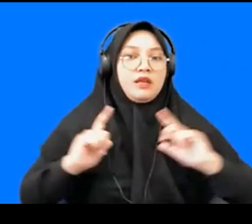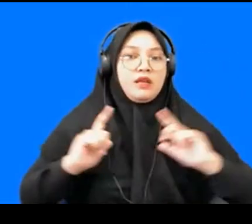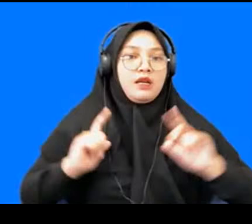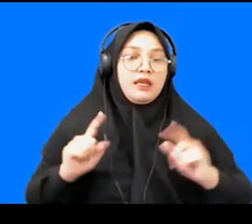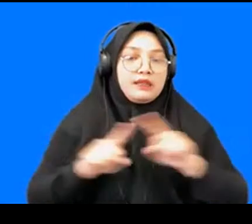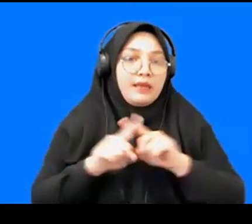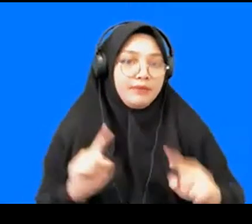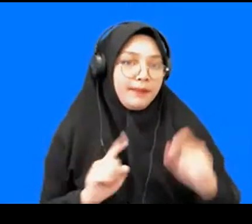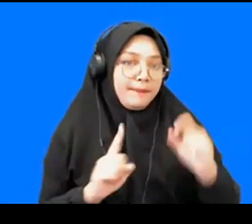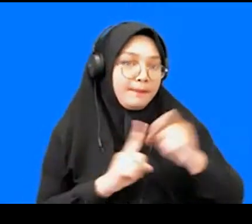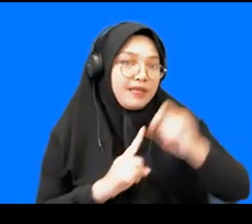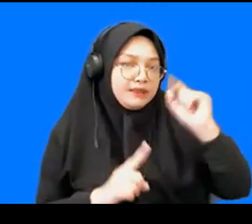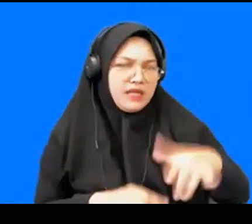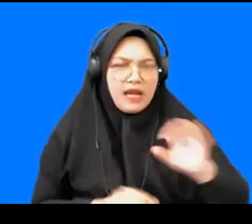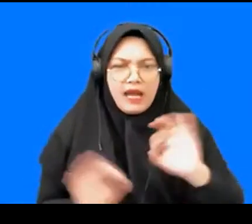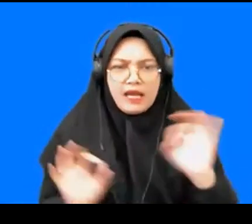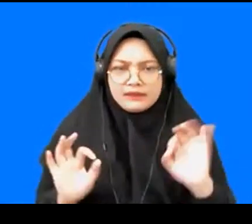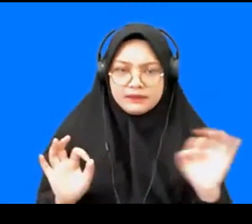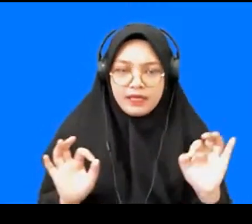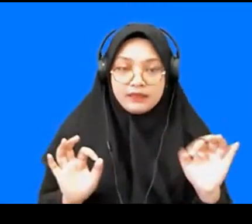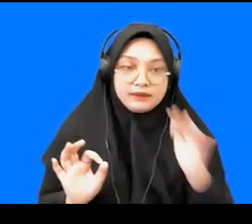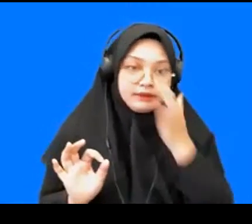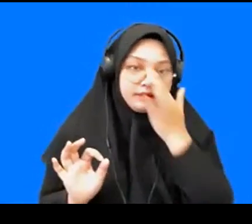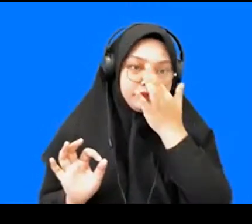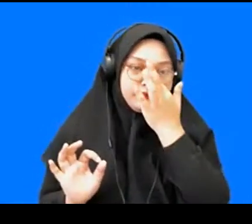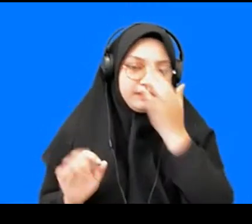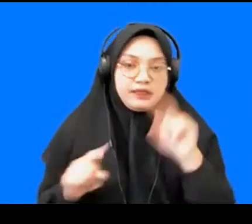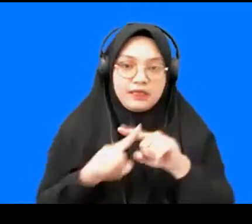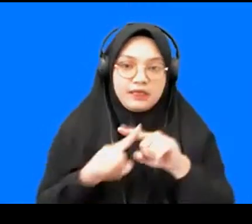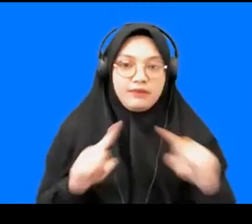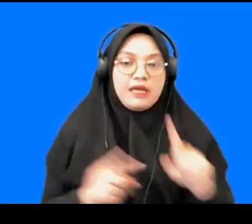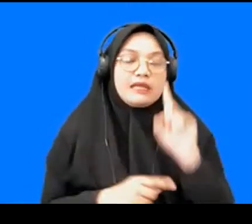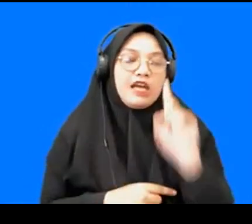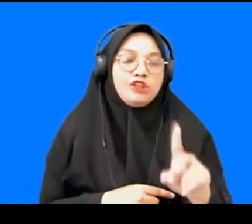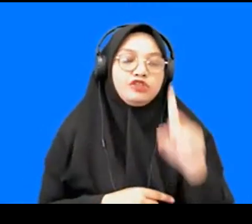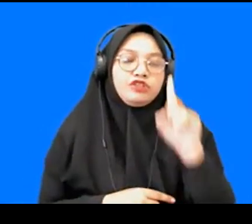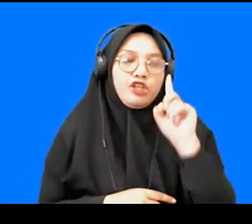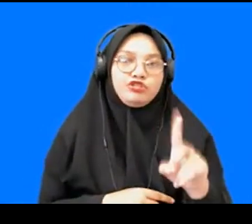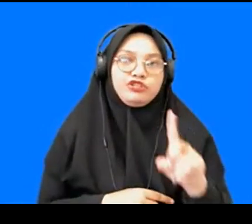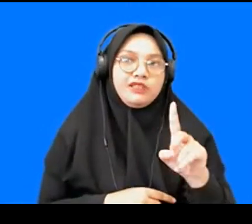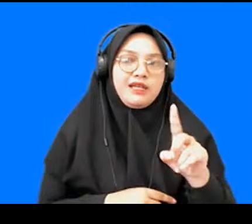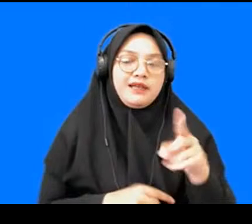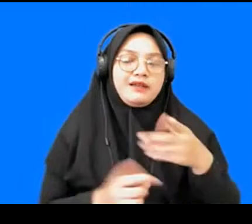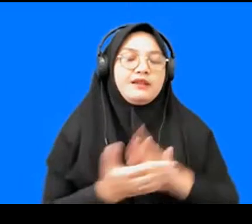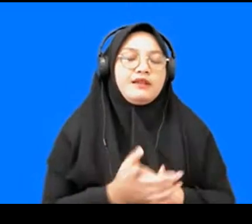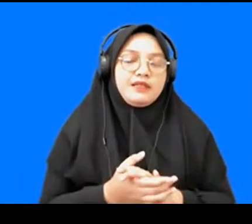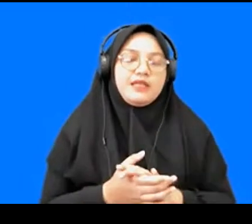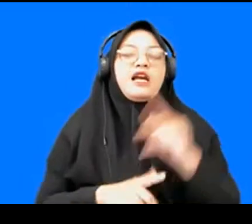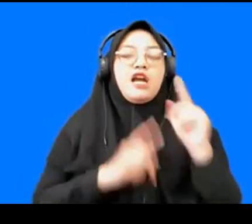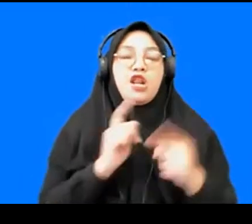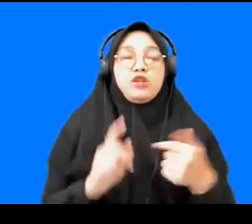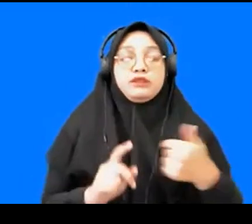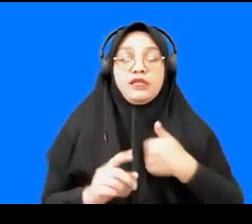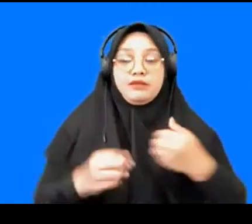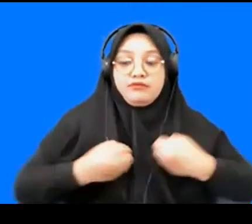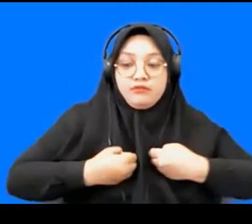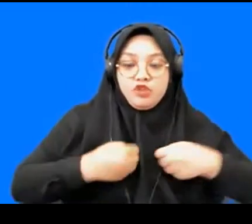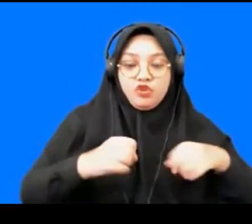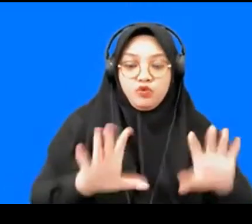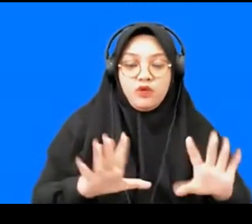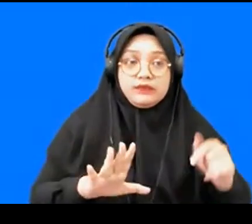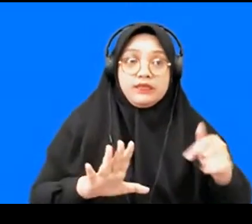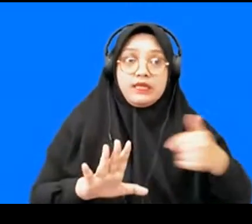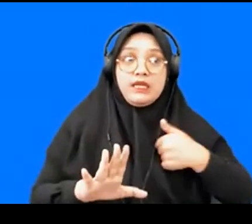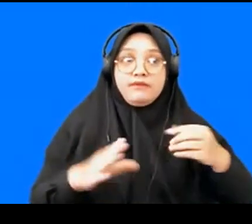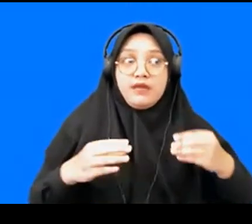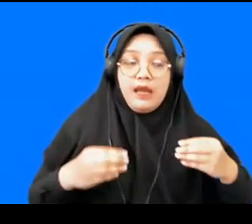the tax incidence will apply only if I sell that shares of stock. And then I get taxed for the difference. But if I